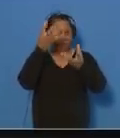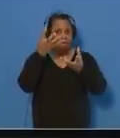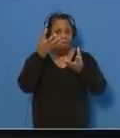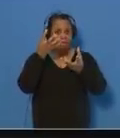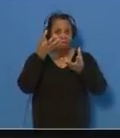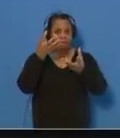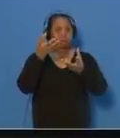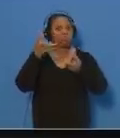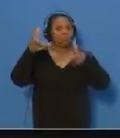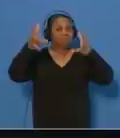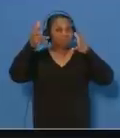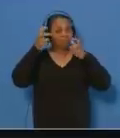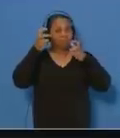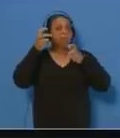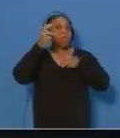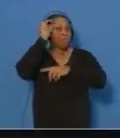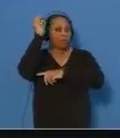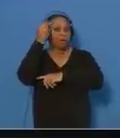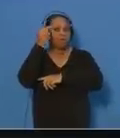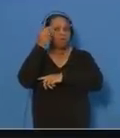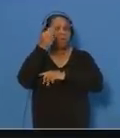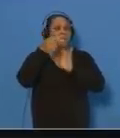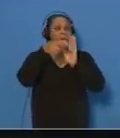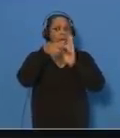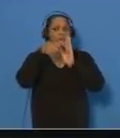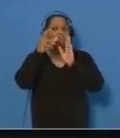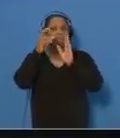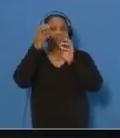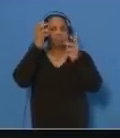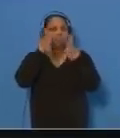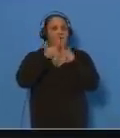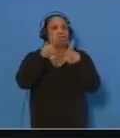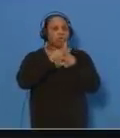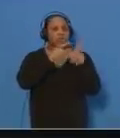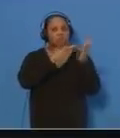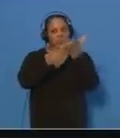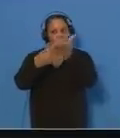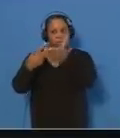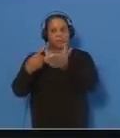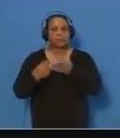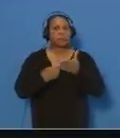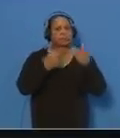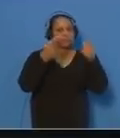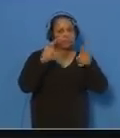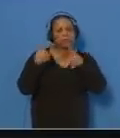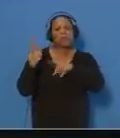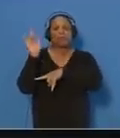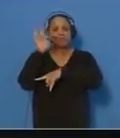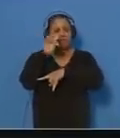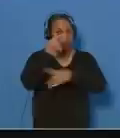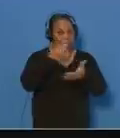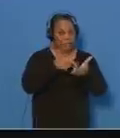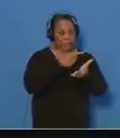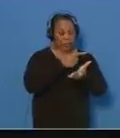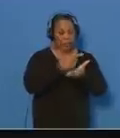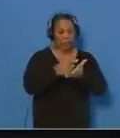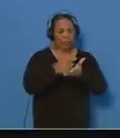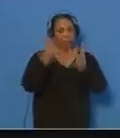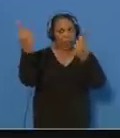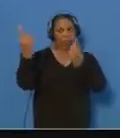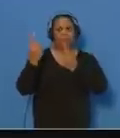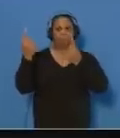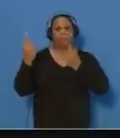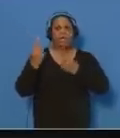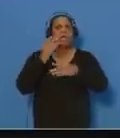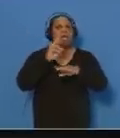the government, and provide an overview of the flights that have landed in Bermuda this week. The Minister of National Security will provide an update